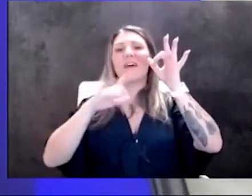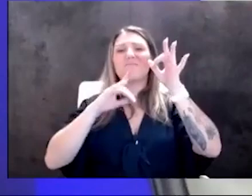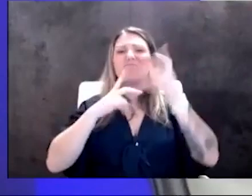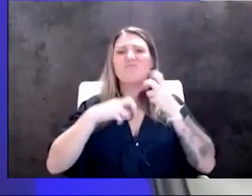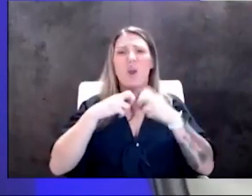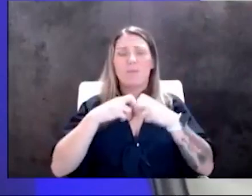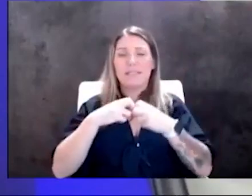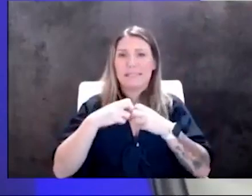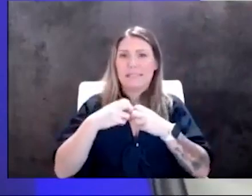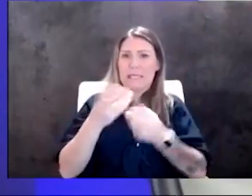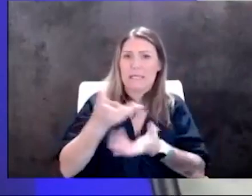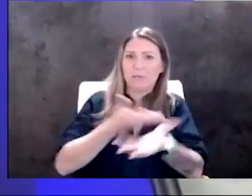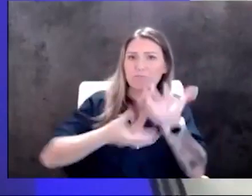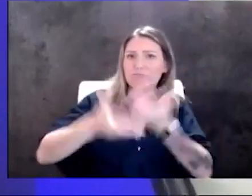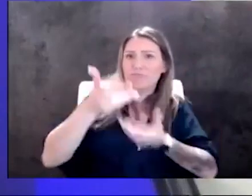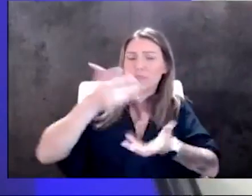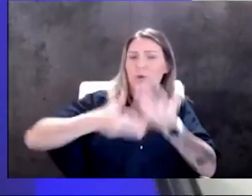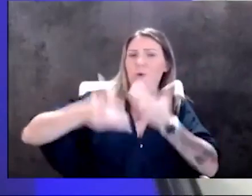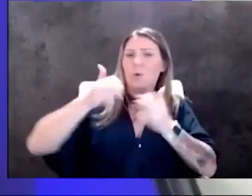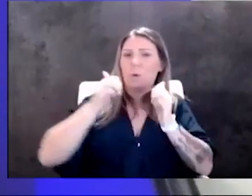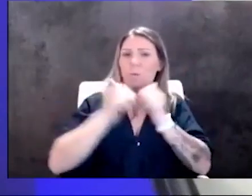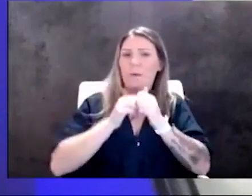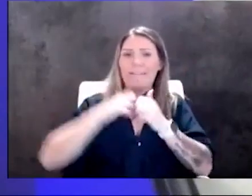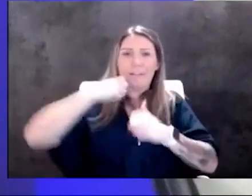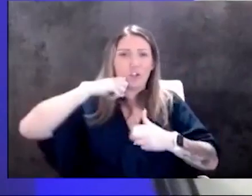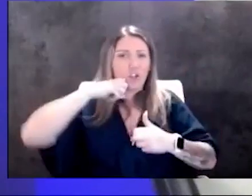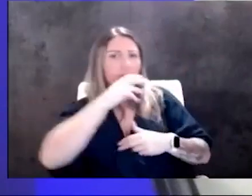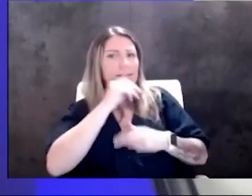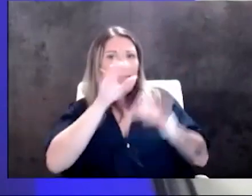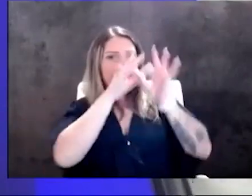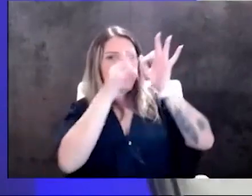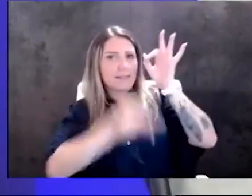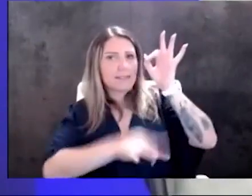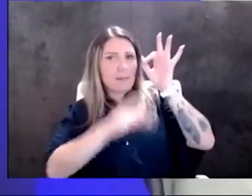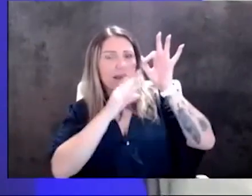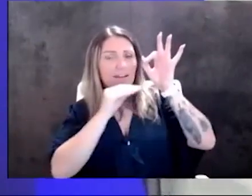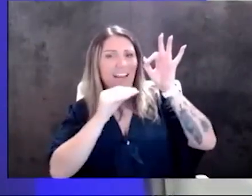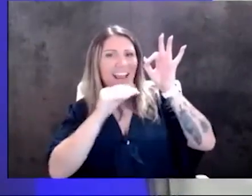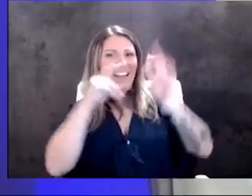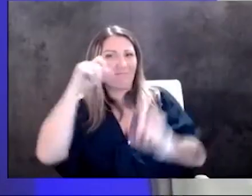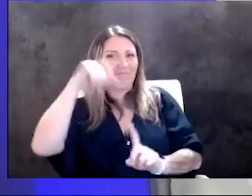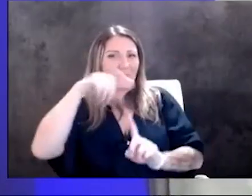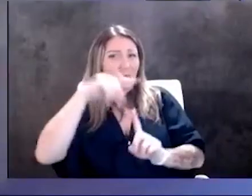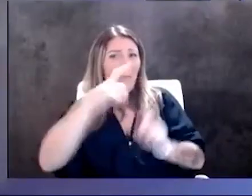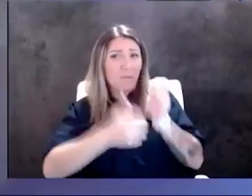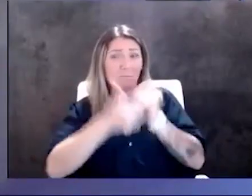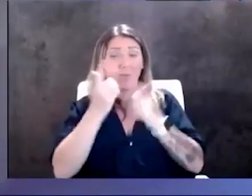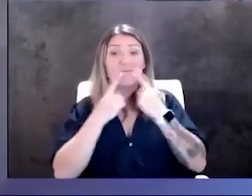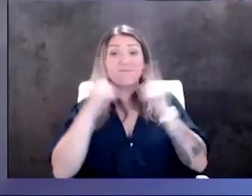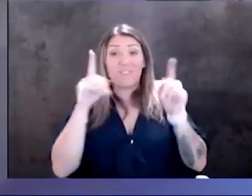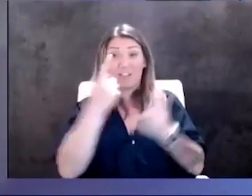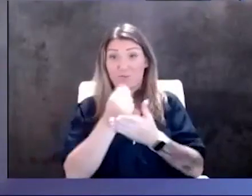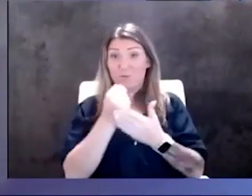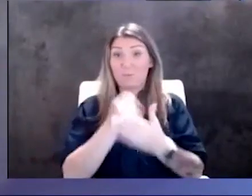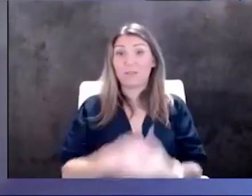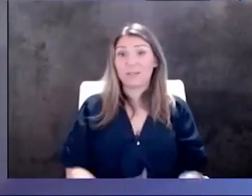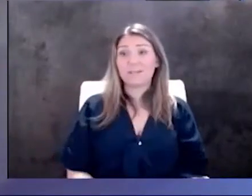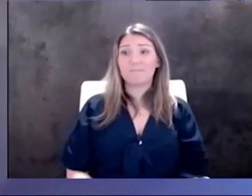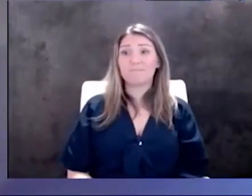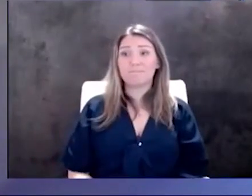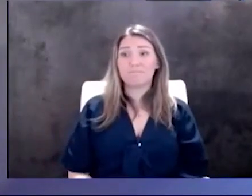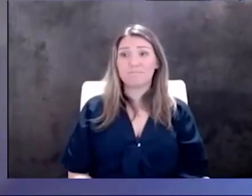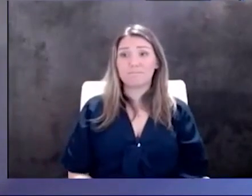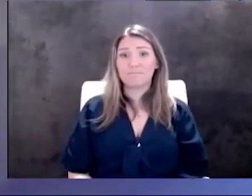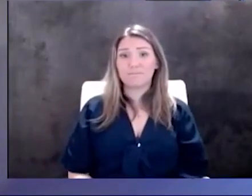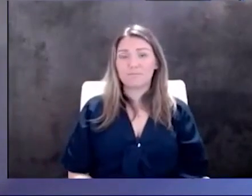peripheral nerves and the spinal cord. So kind of hijacking that with a spinal cord stimulator has been one of the most effective treatments. All right. I have just a couple